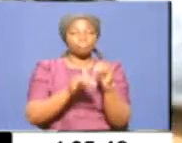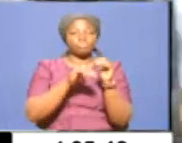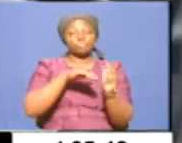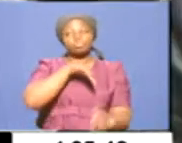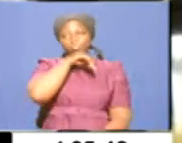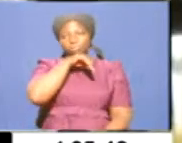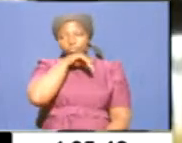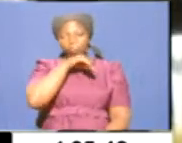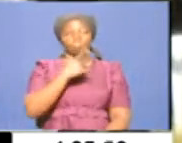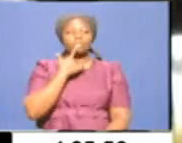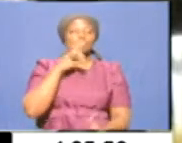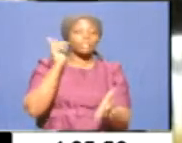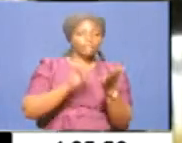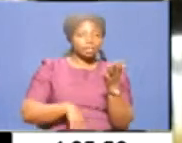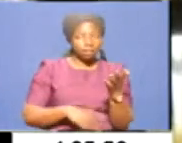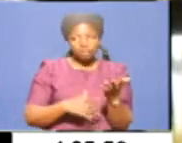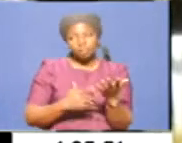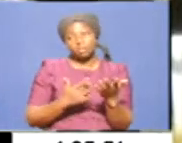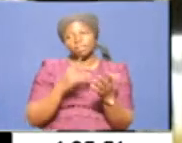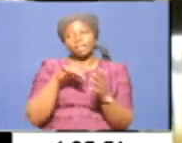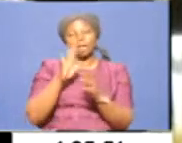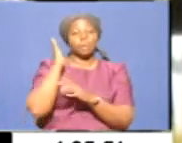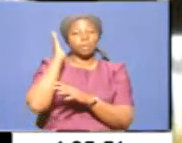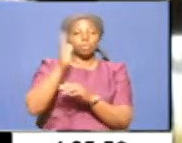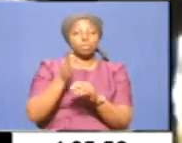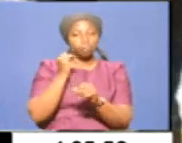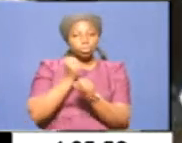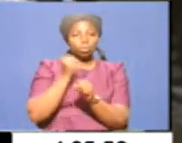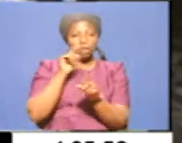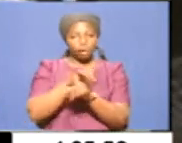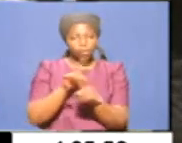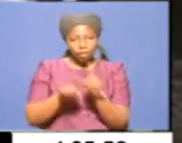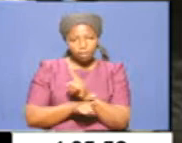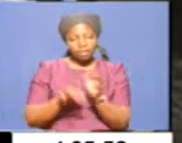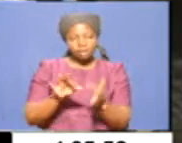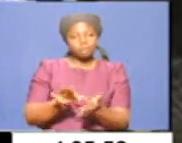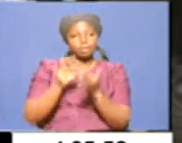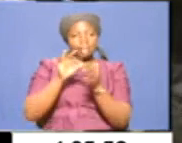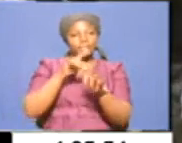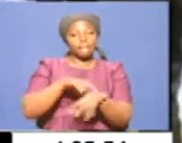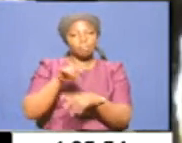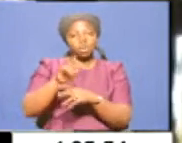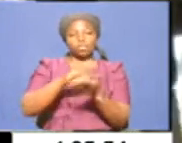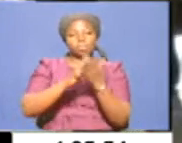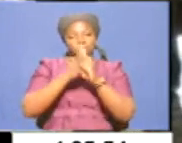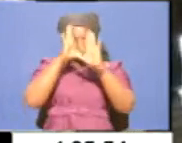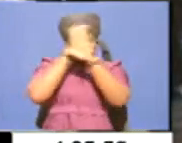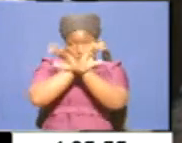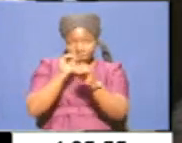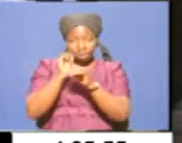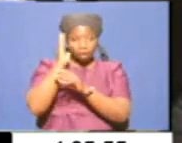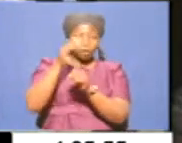that they will do everything within their means, especially if he assumes the reins of power, to ensure that indeed the